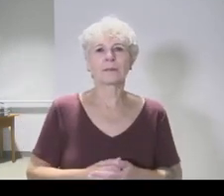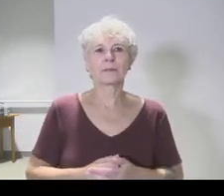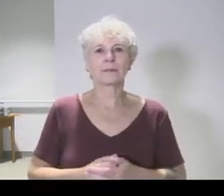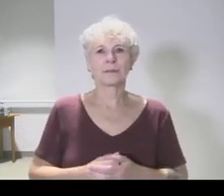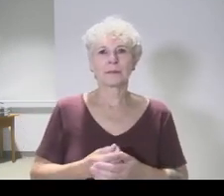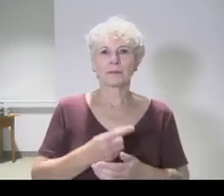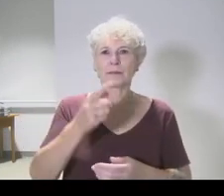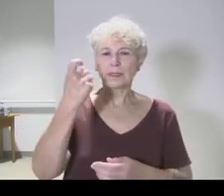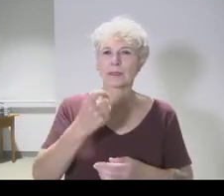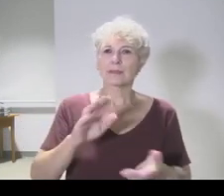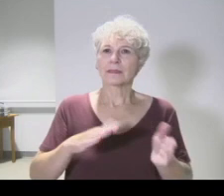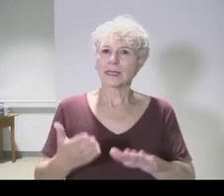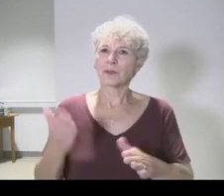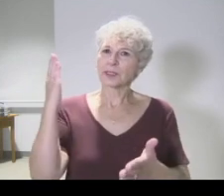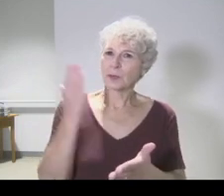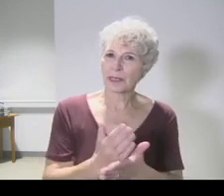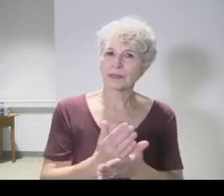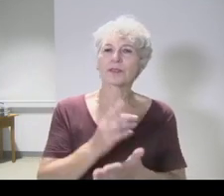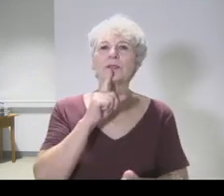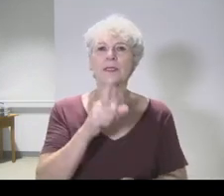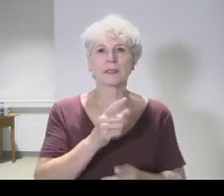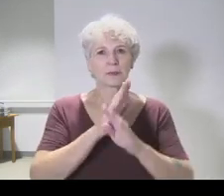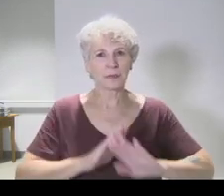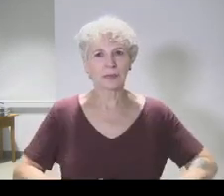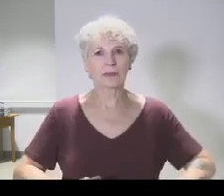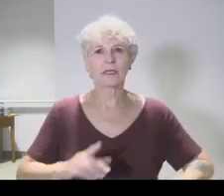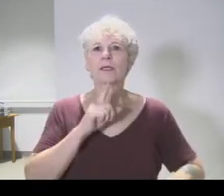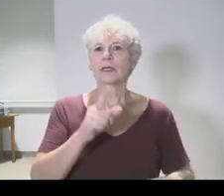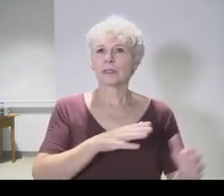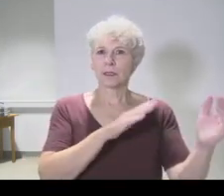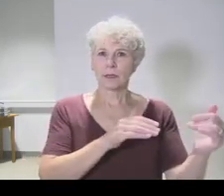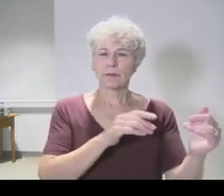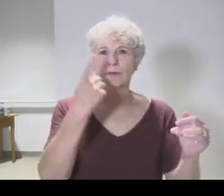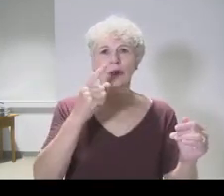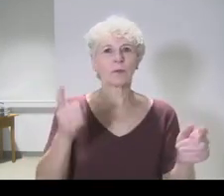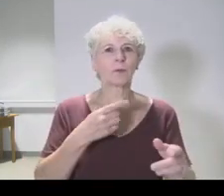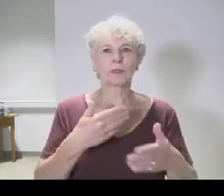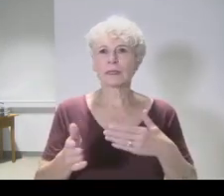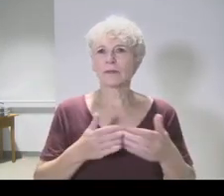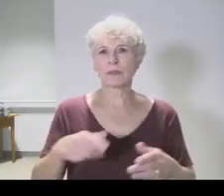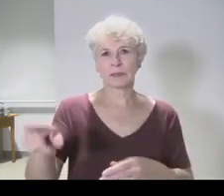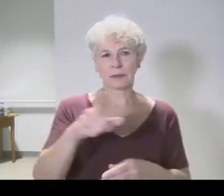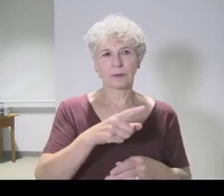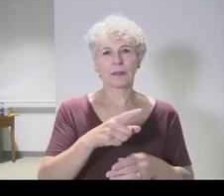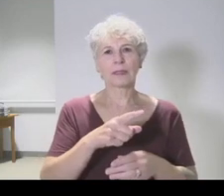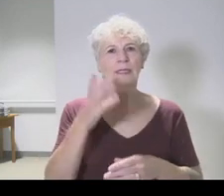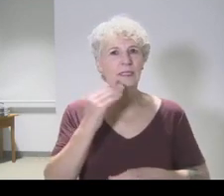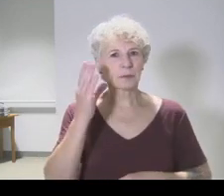was arrested, there is peace and there is hope for whatever you are going through